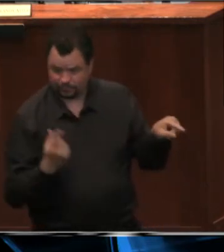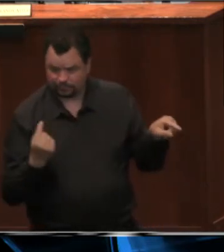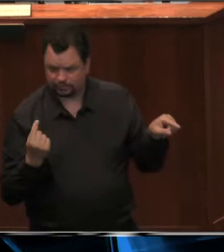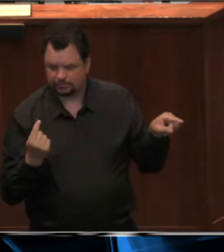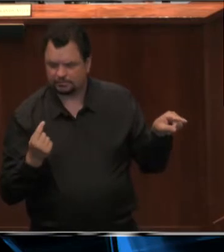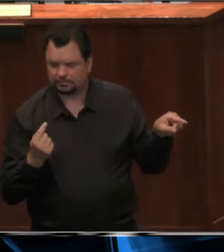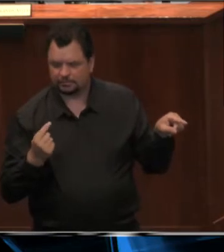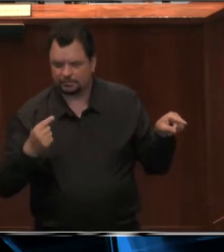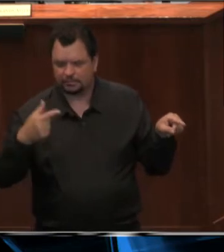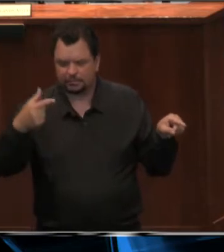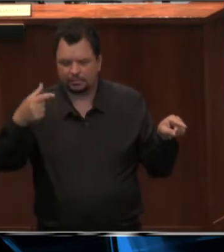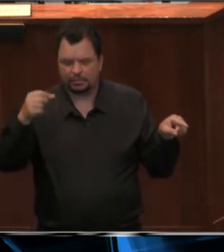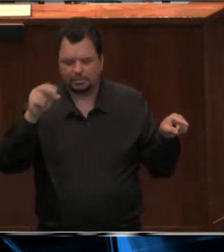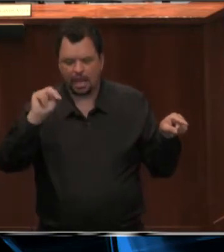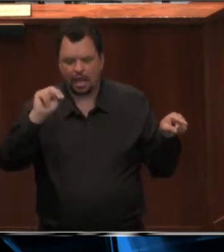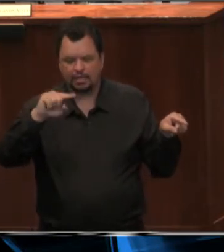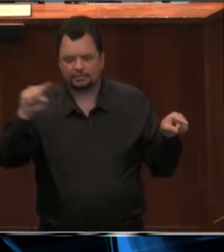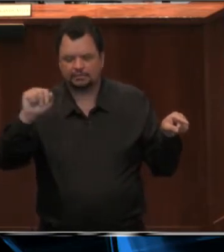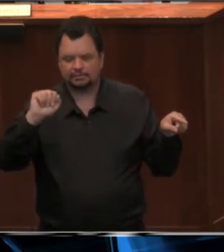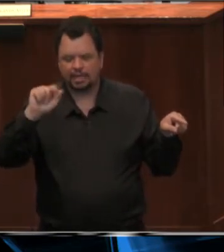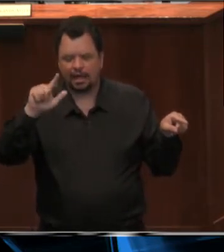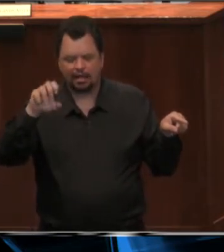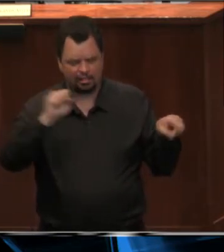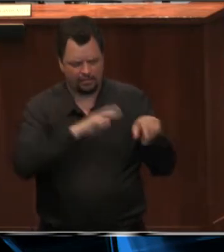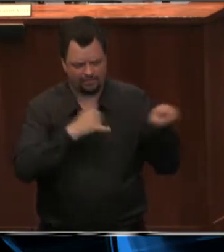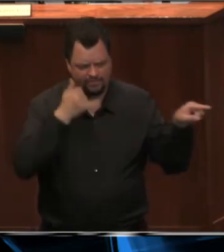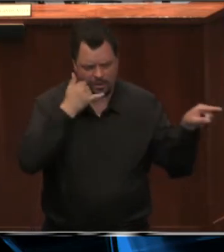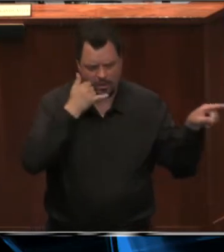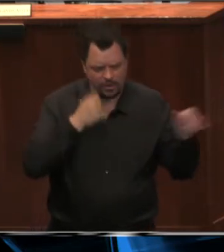Yes. Okay, great. Good to know you're on.